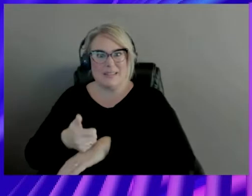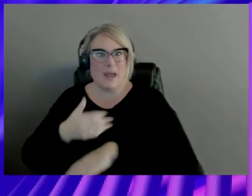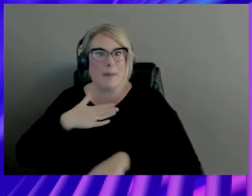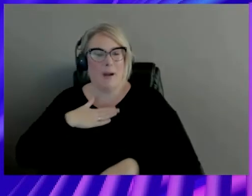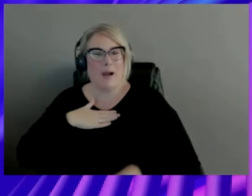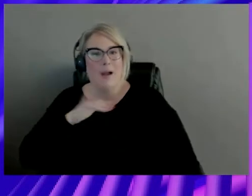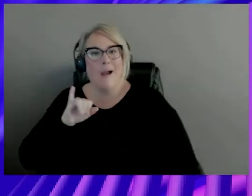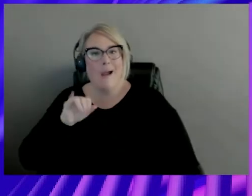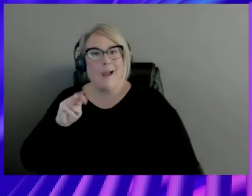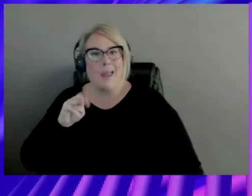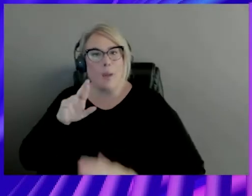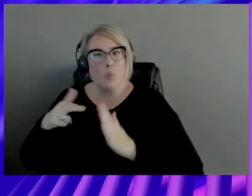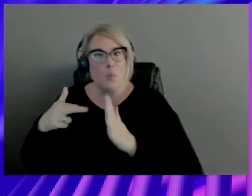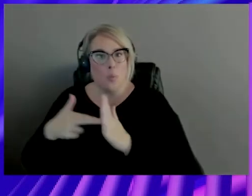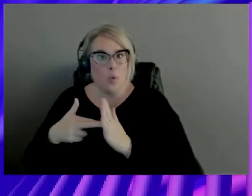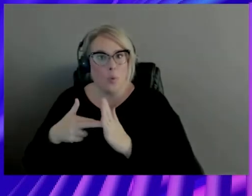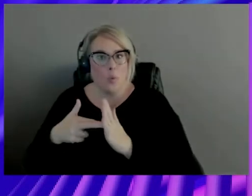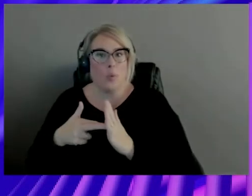role,